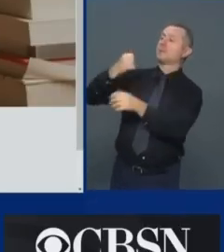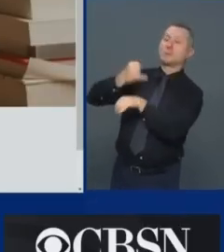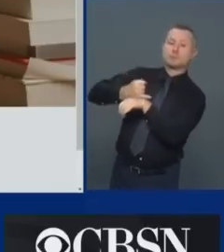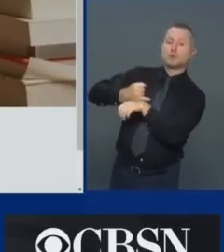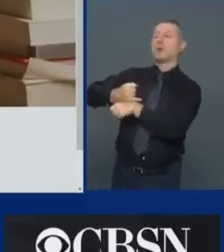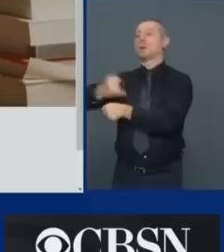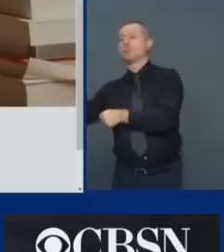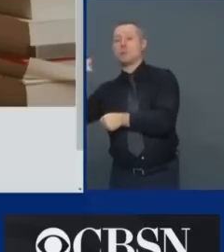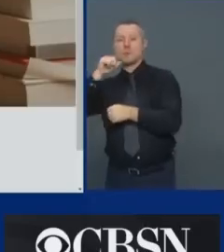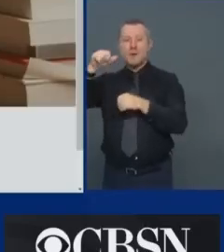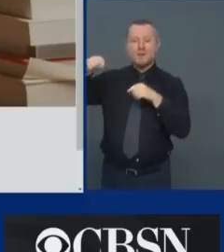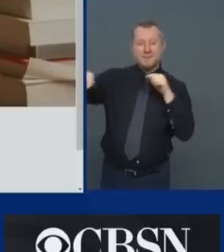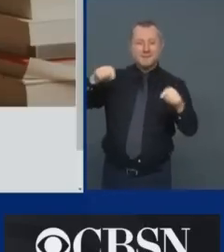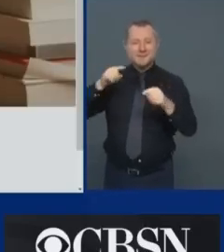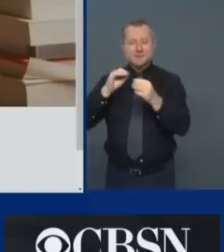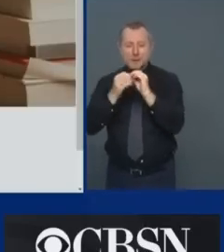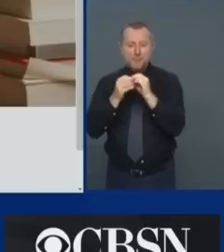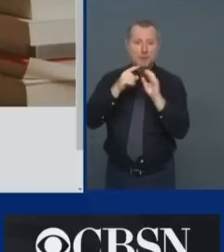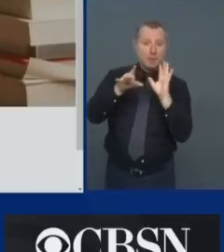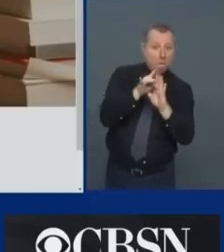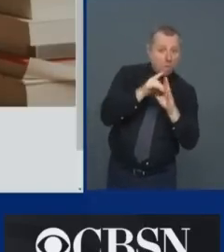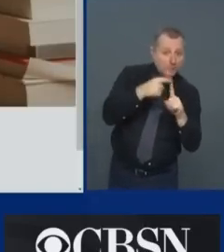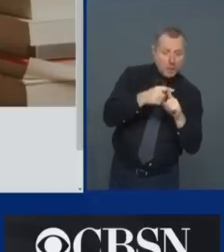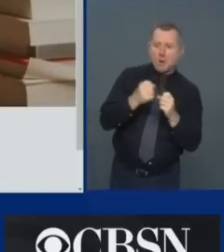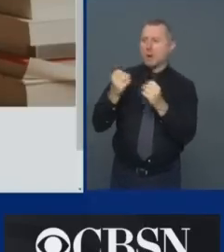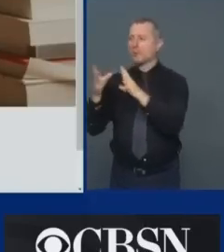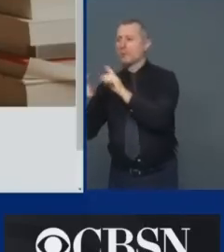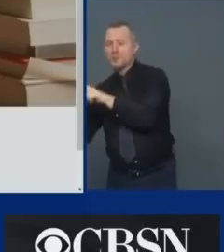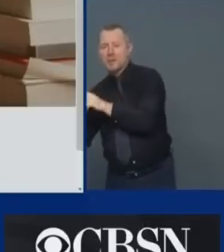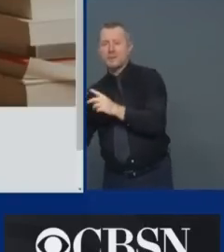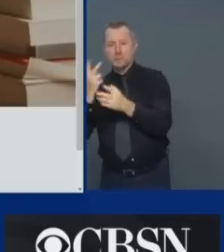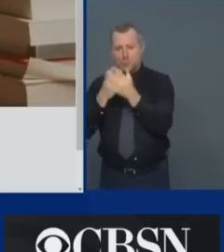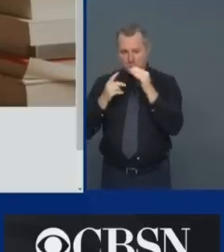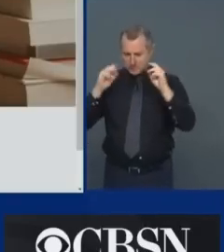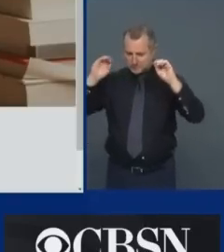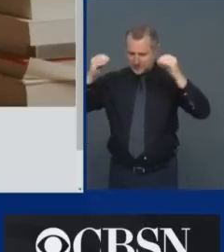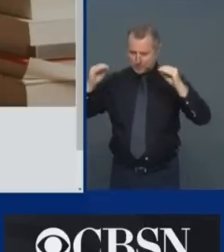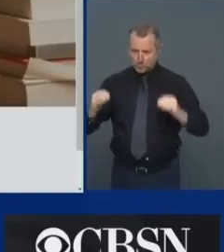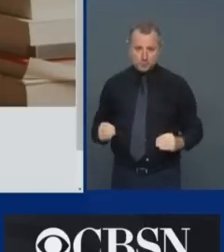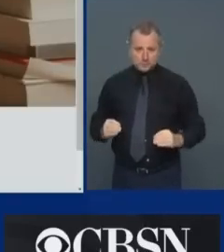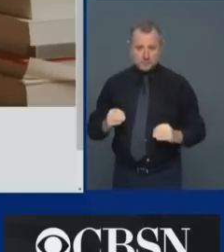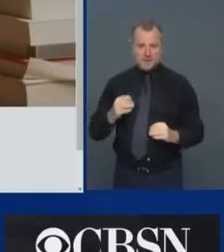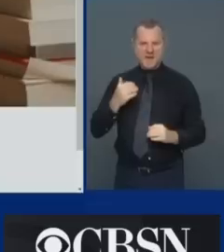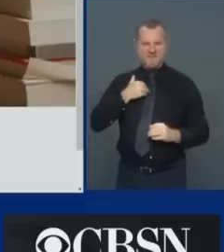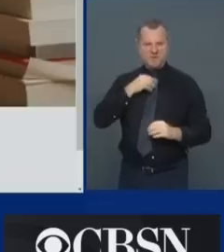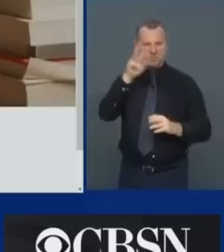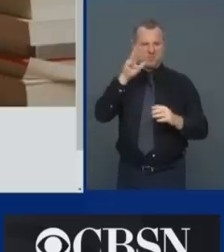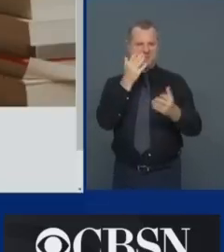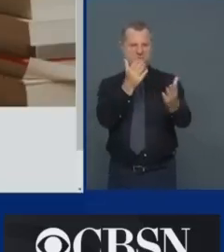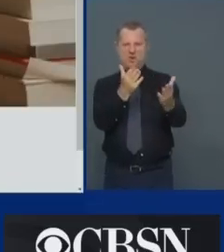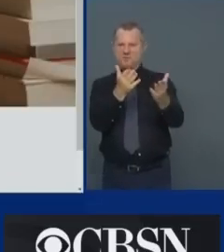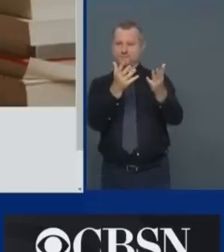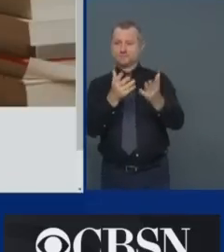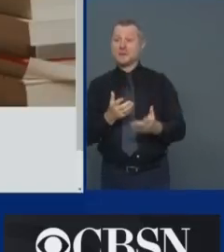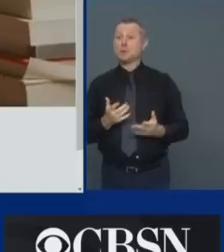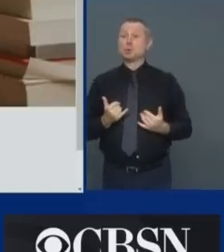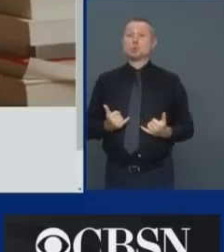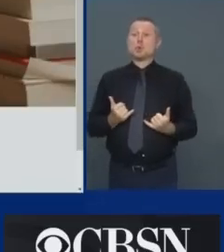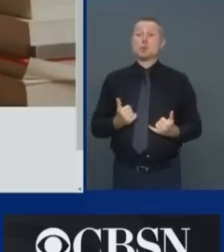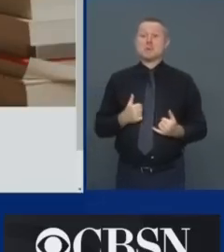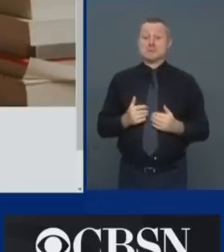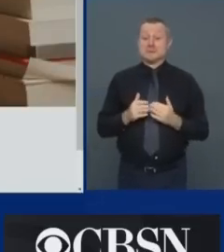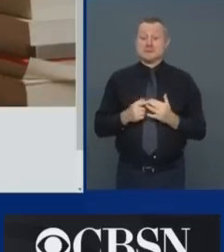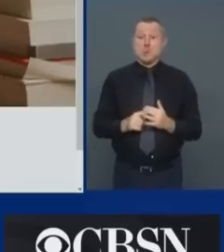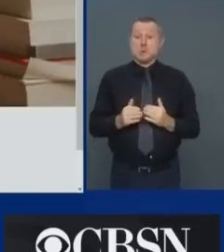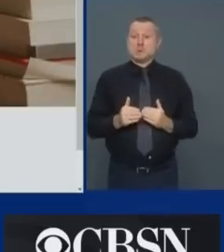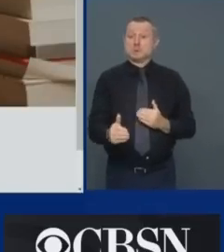teachers, and staff, and the same for off-site. In addition, so that is currently on the website. In addition, starting today, New Yorkers will have a